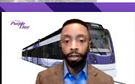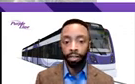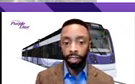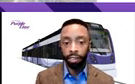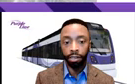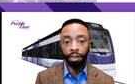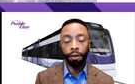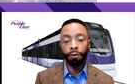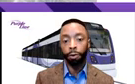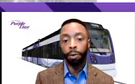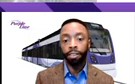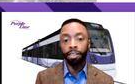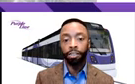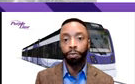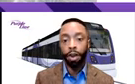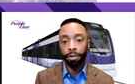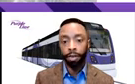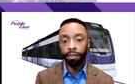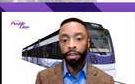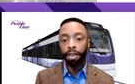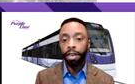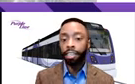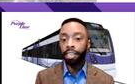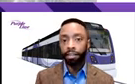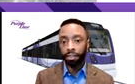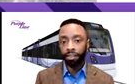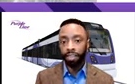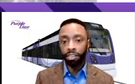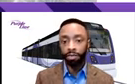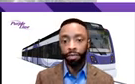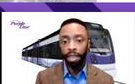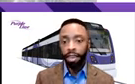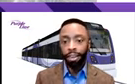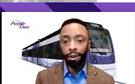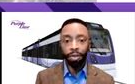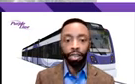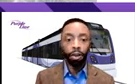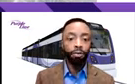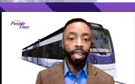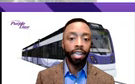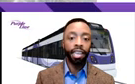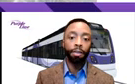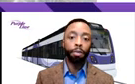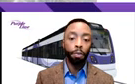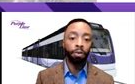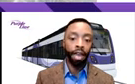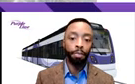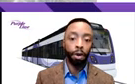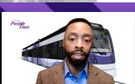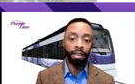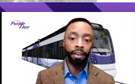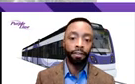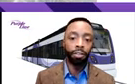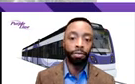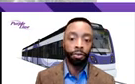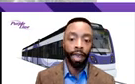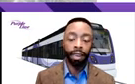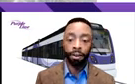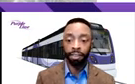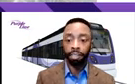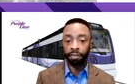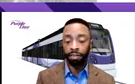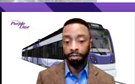featured around the station are for the residential properties adjacent to the station. There will be no dedicated purple line parking